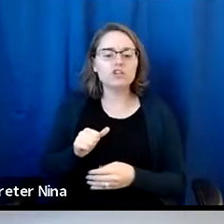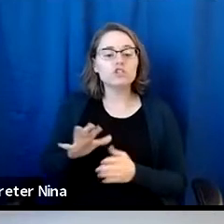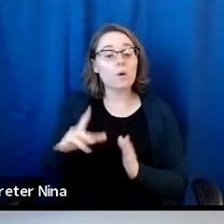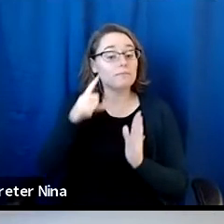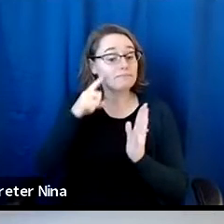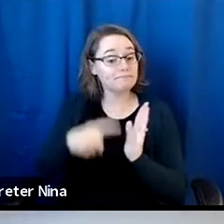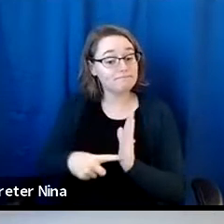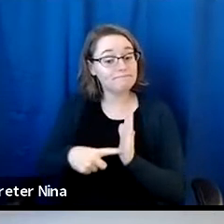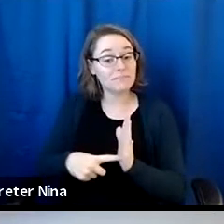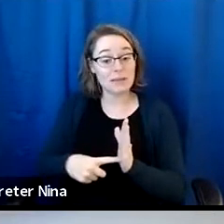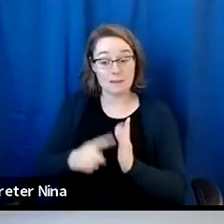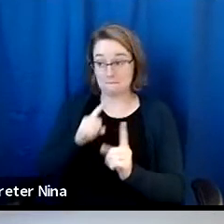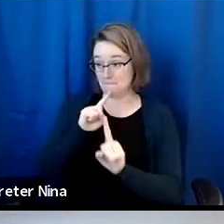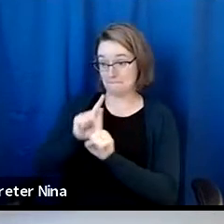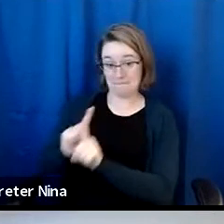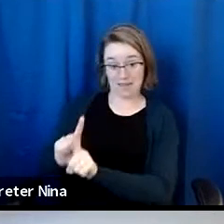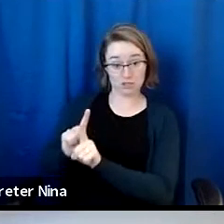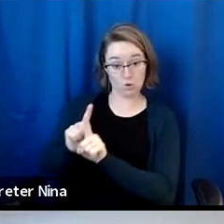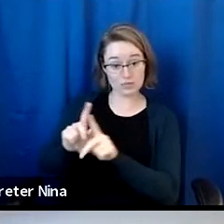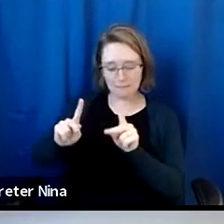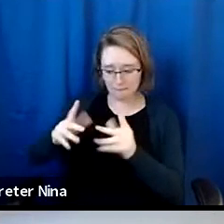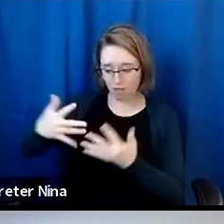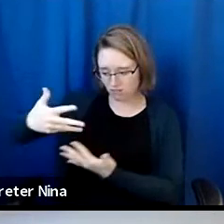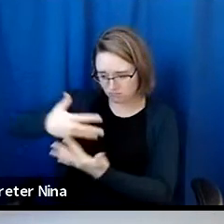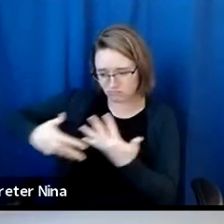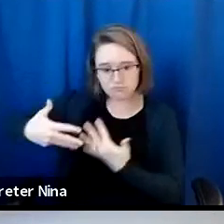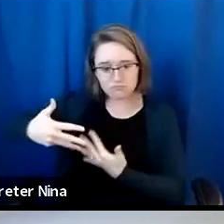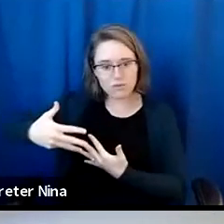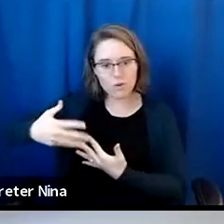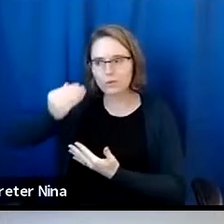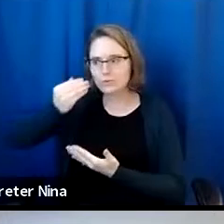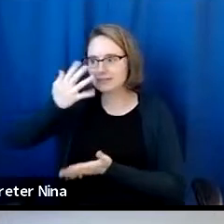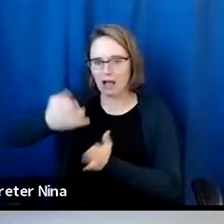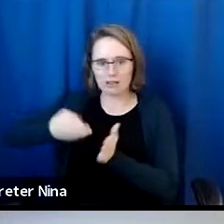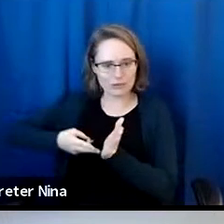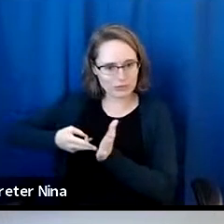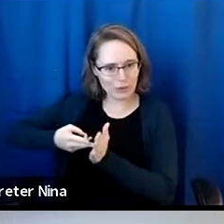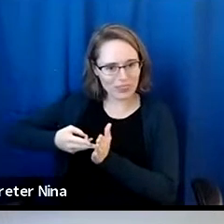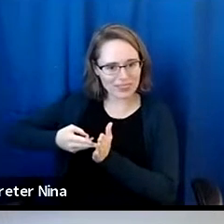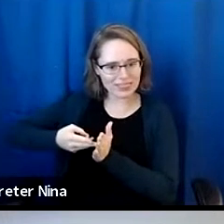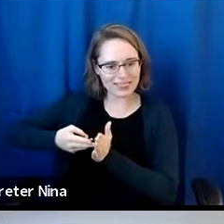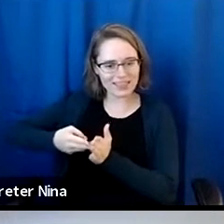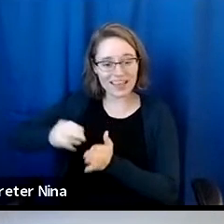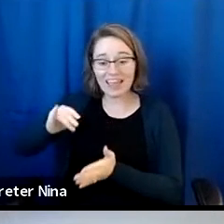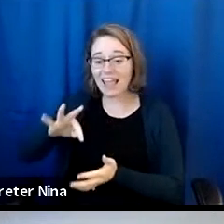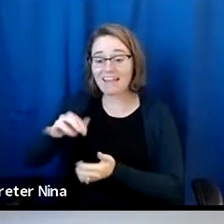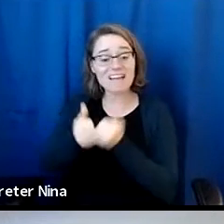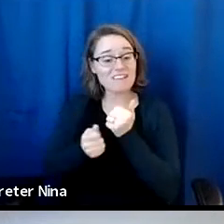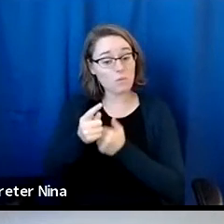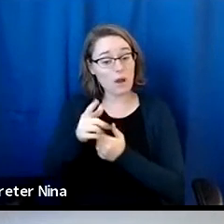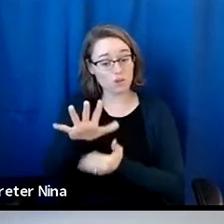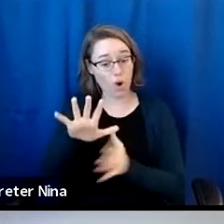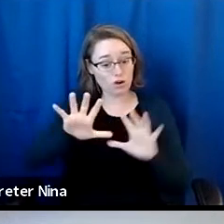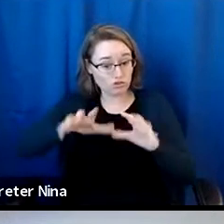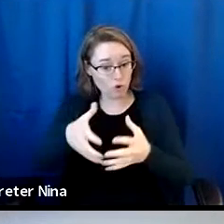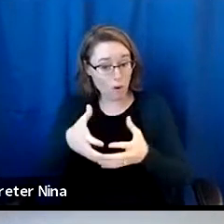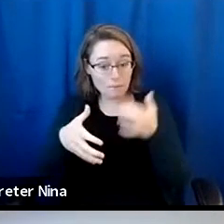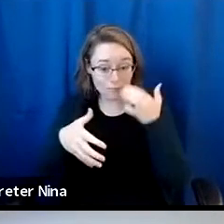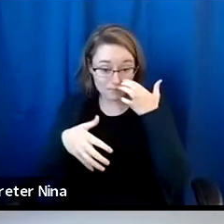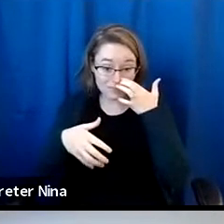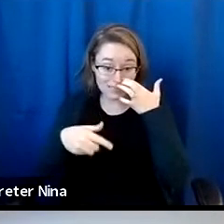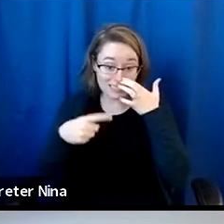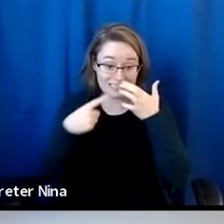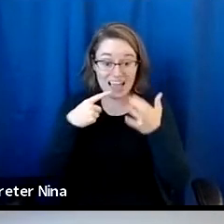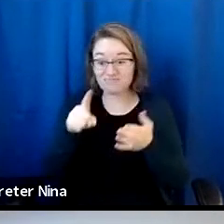about mentors, having people around you who are truth tellers. If everybody in your circle is telling you you're the